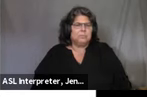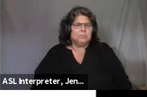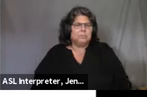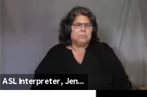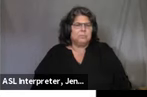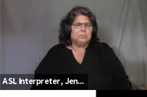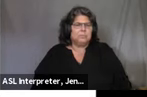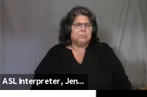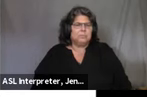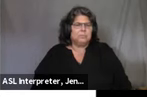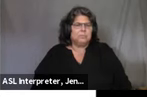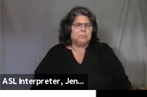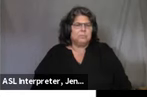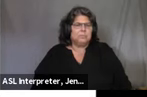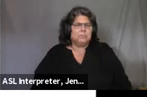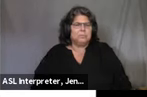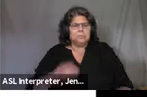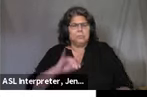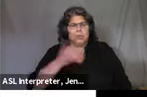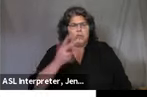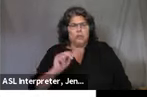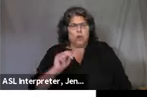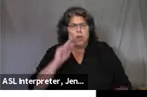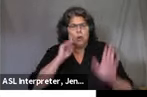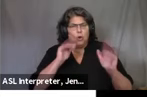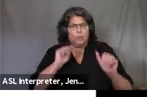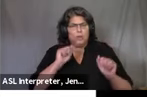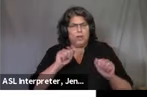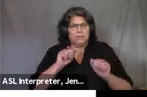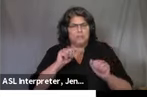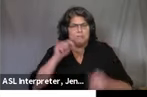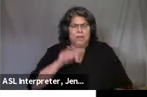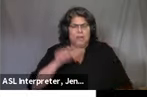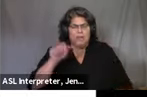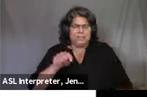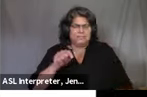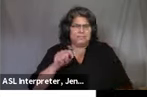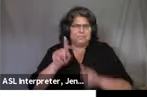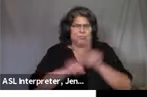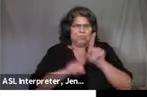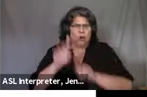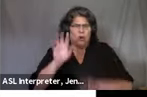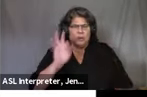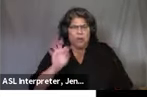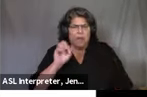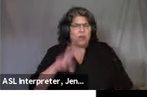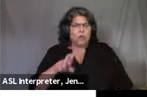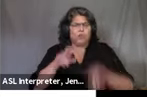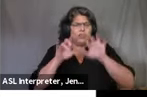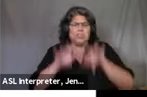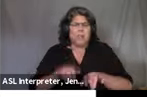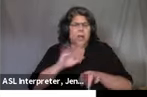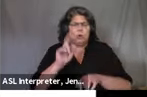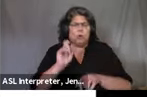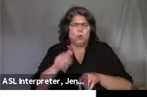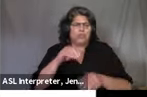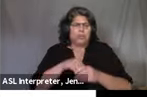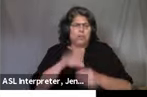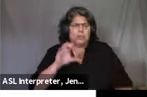John, hopefully you can dial *9 on your phone or write your question in the chat.